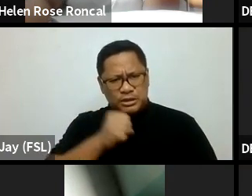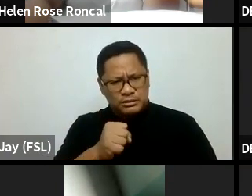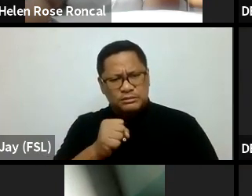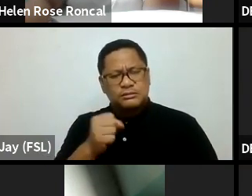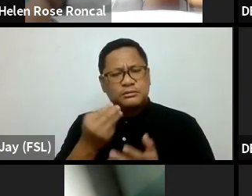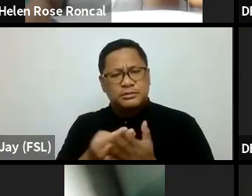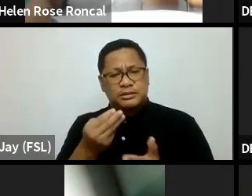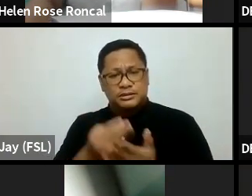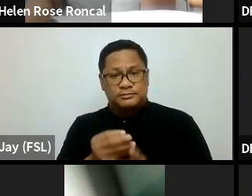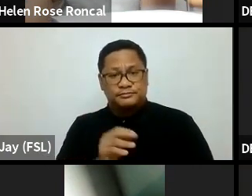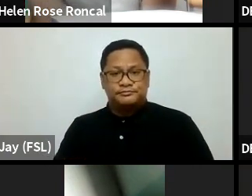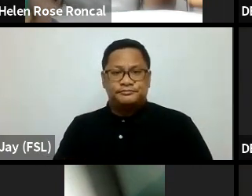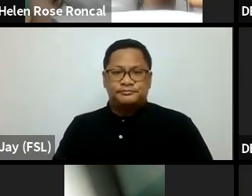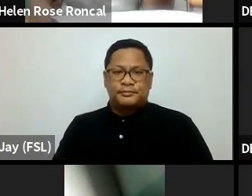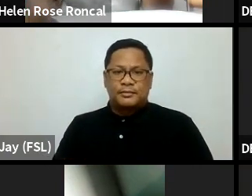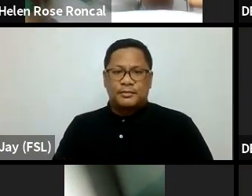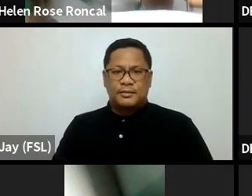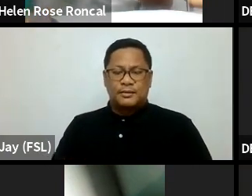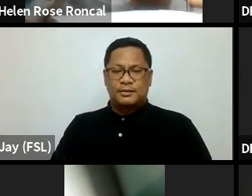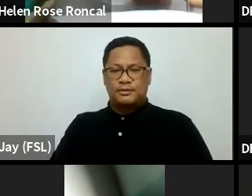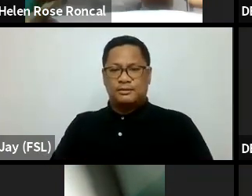get money. And